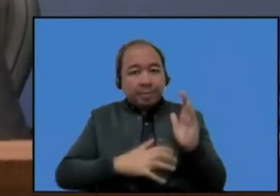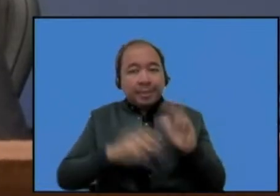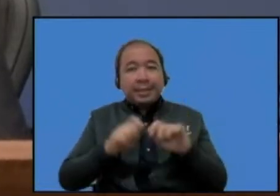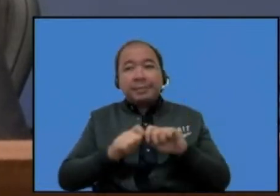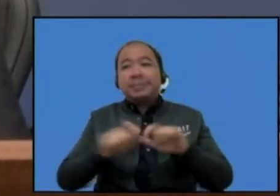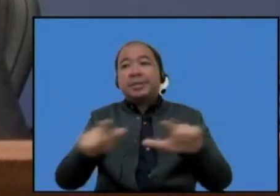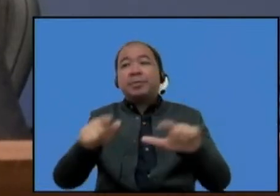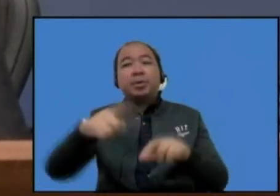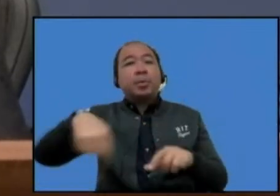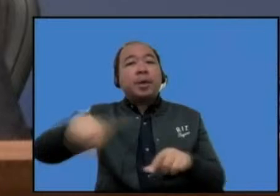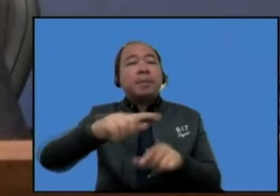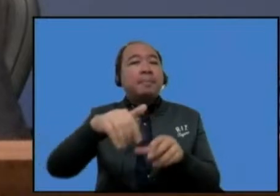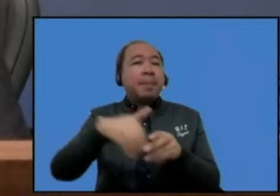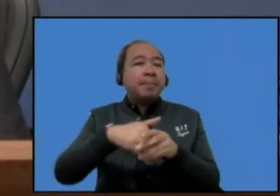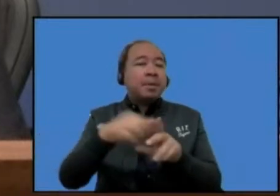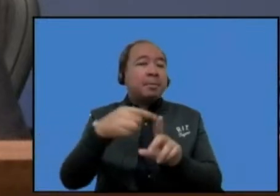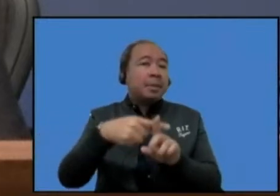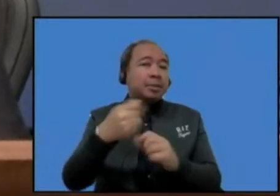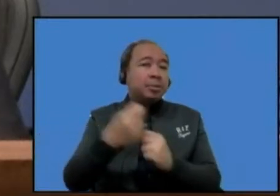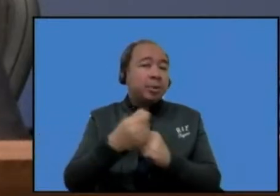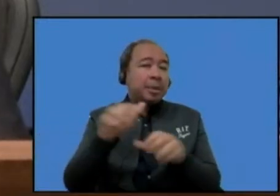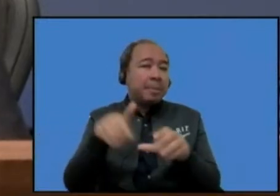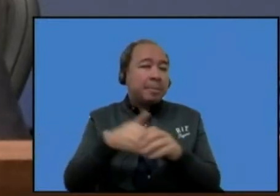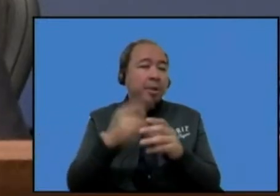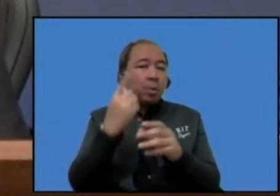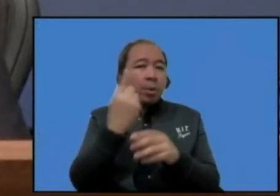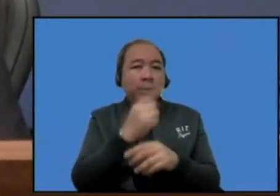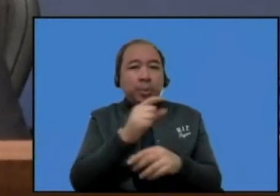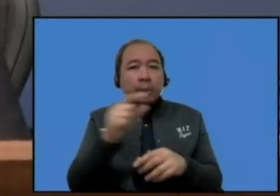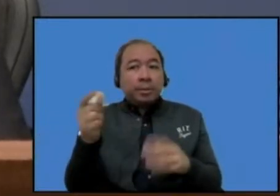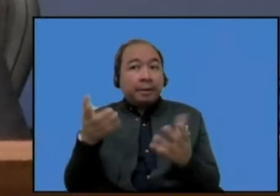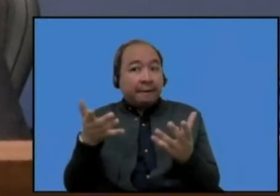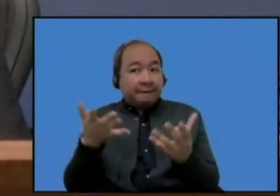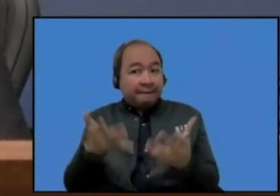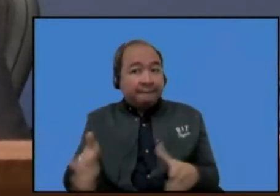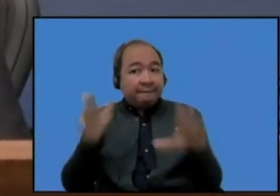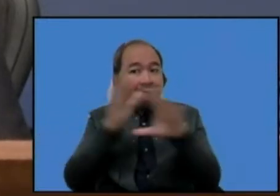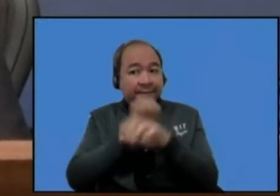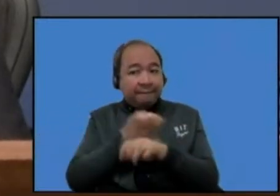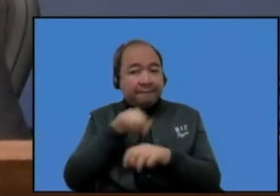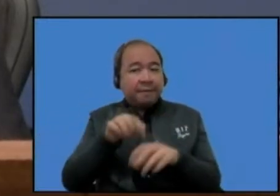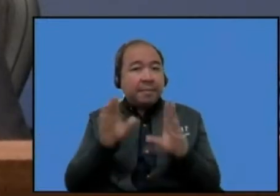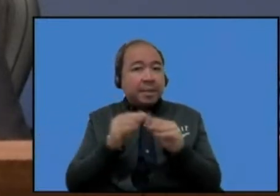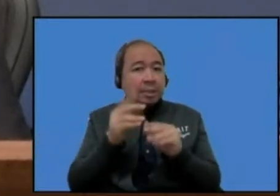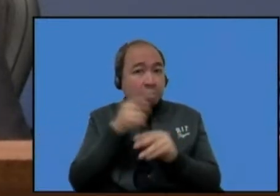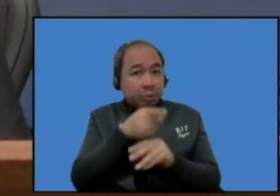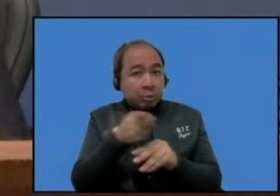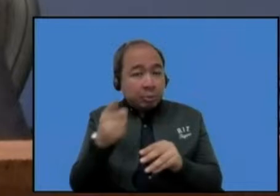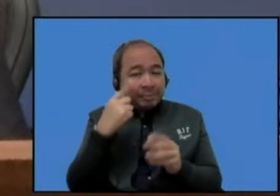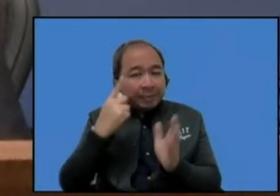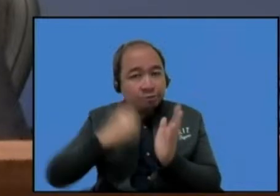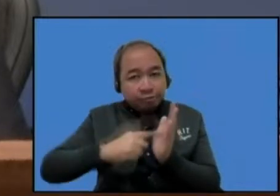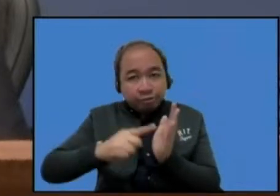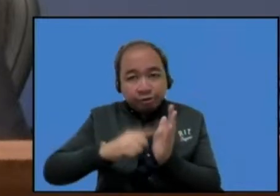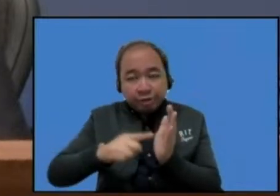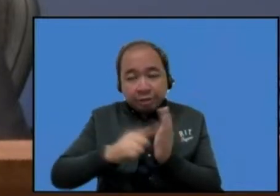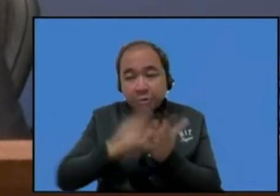members and associate members 1 week after the meeting for fact-checking in